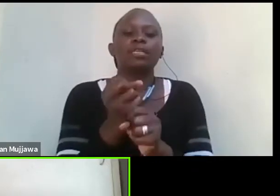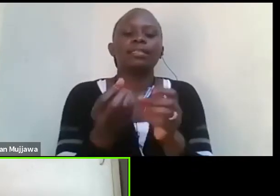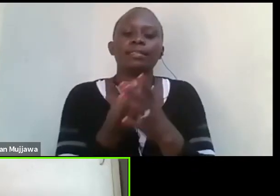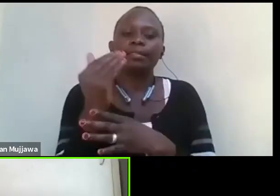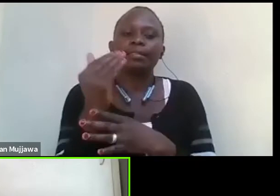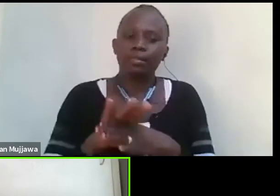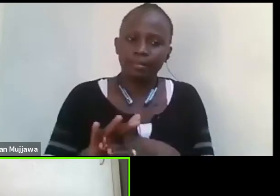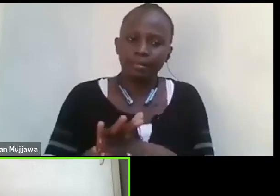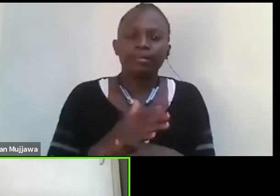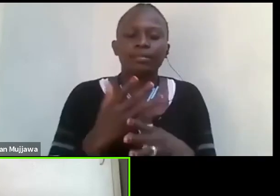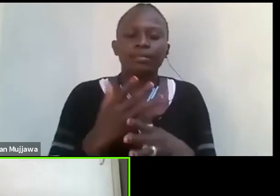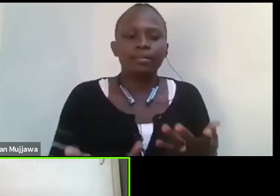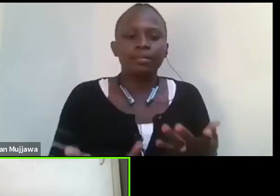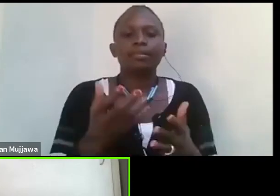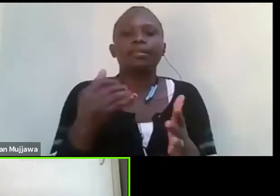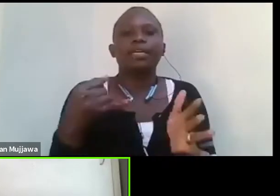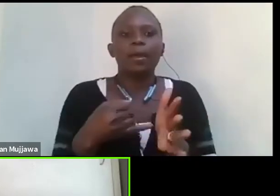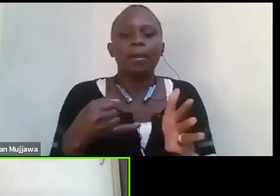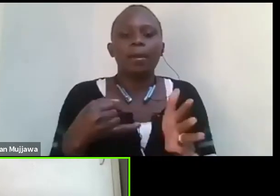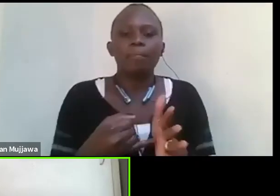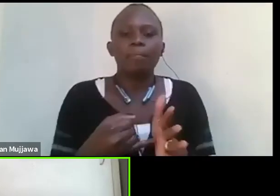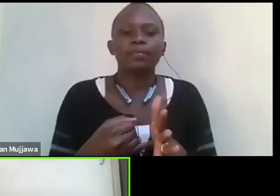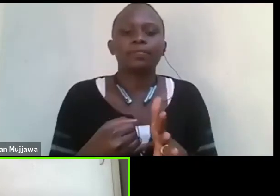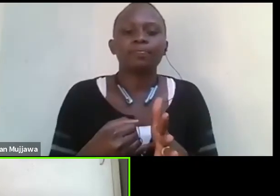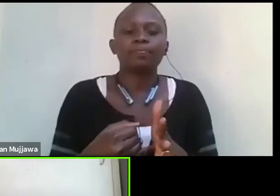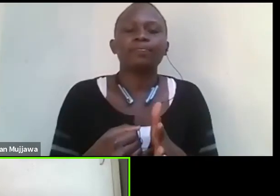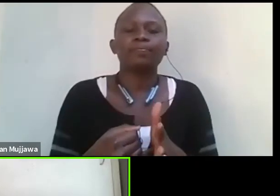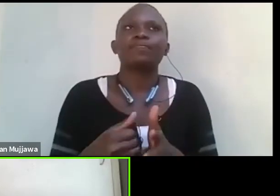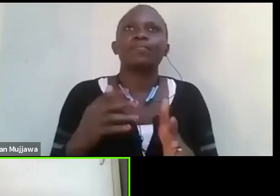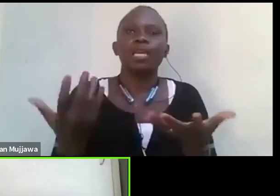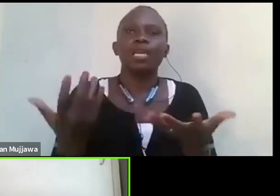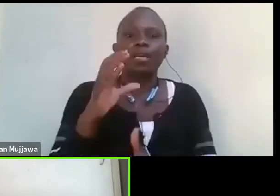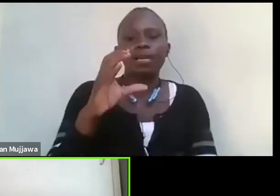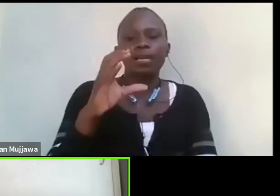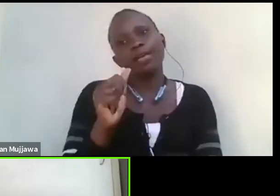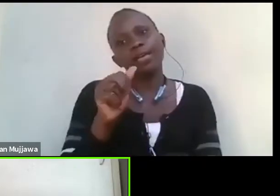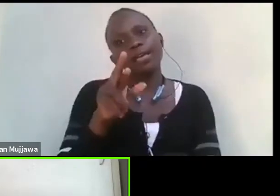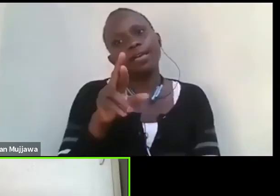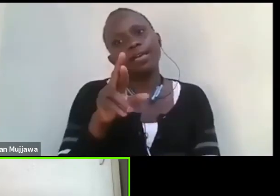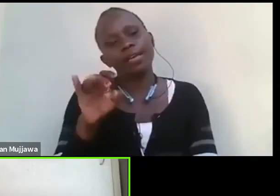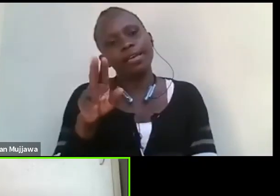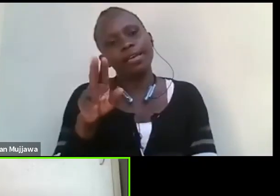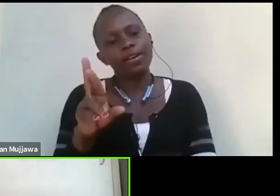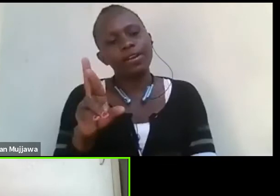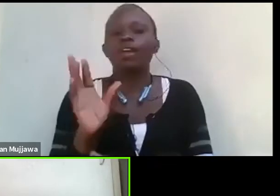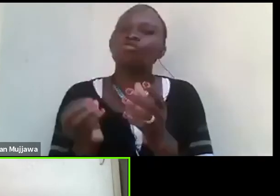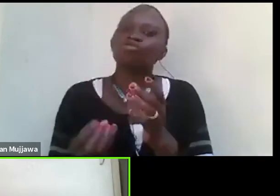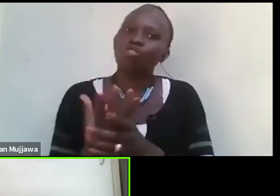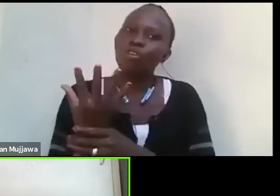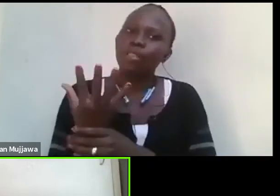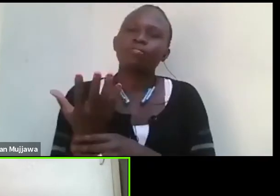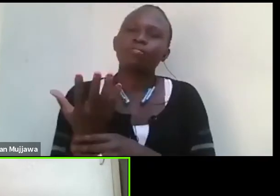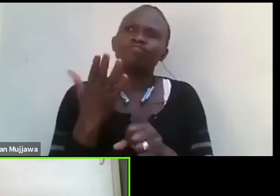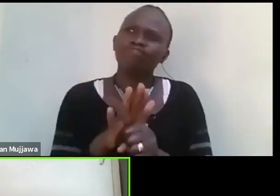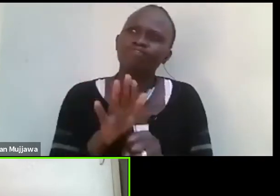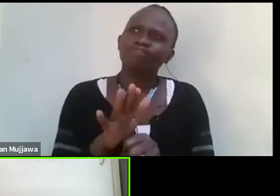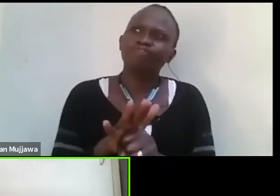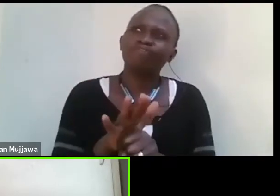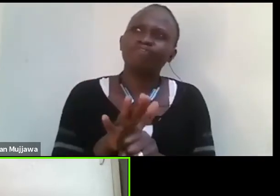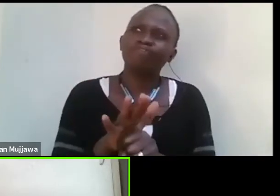growth, impacting how we can support the youth. You know, there are a lot of initiatives like